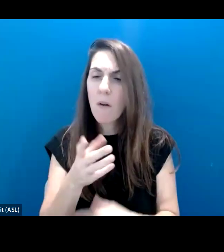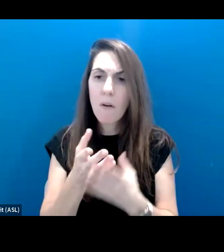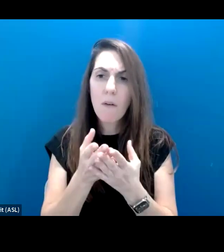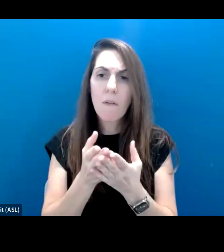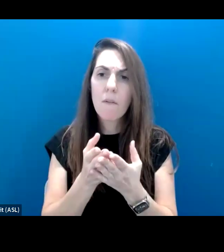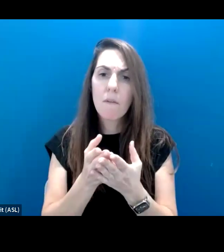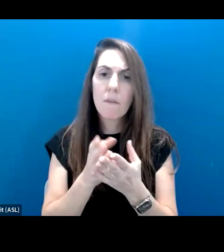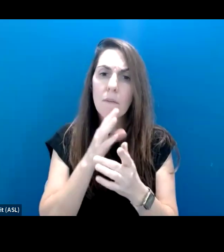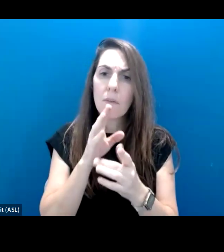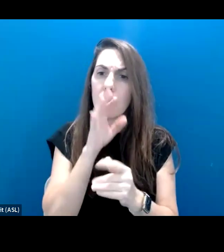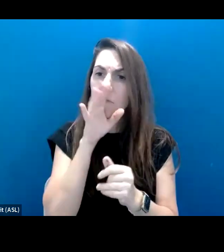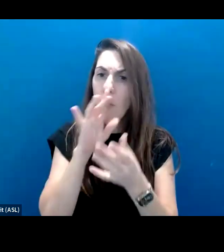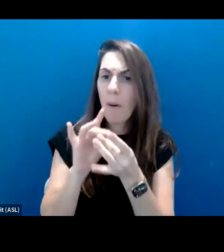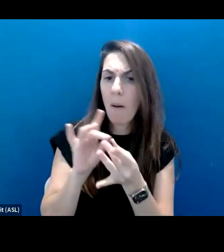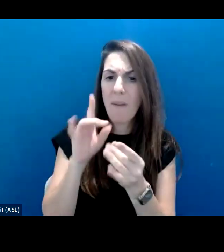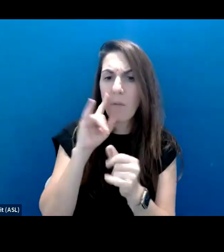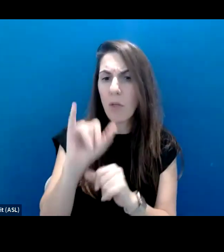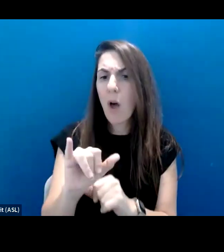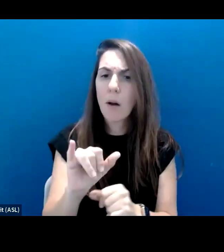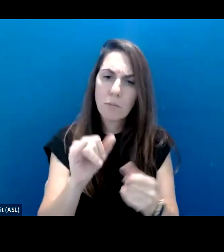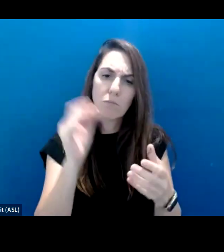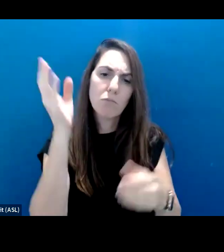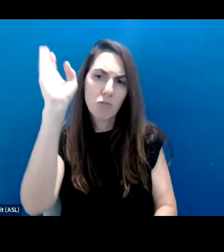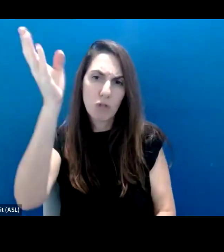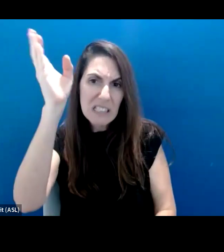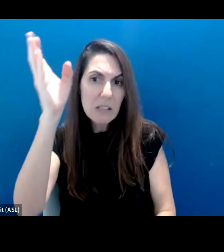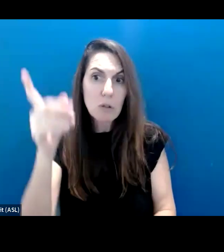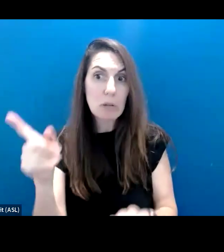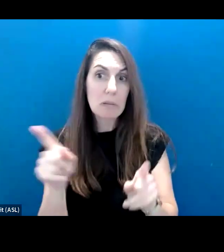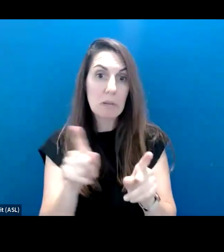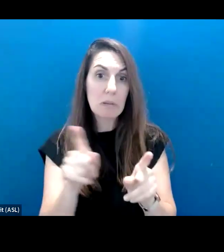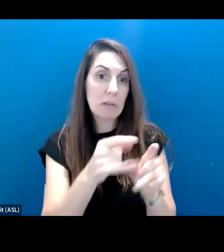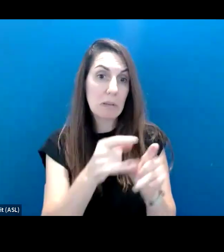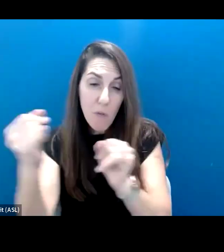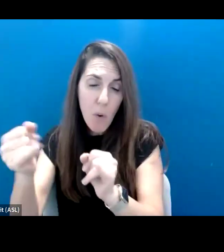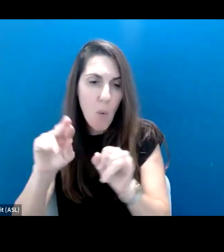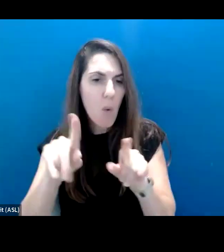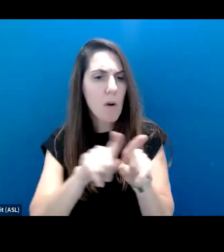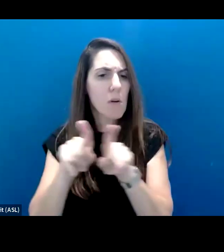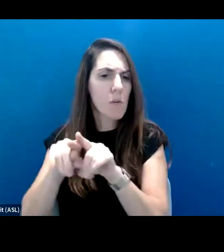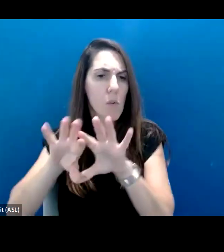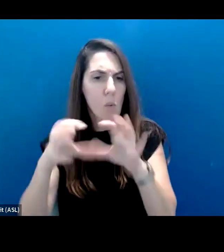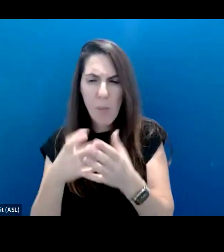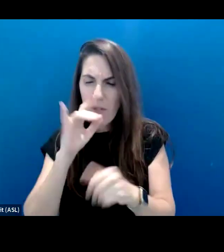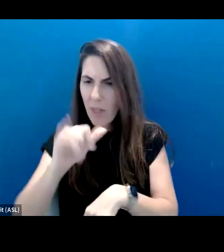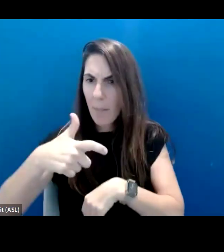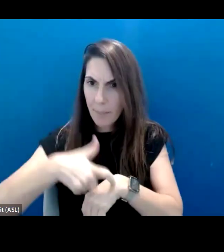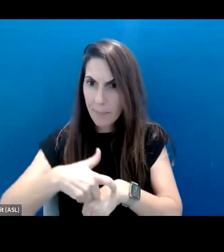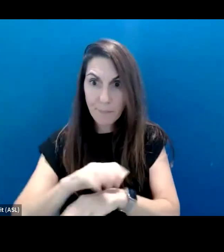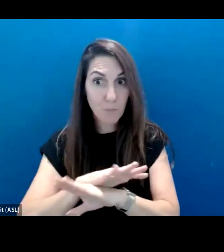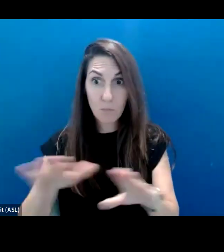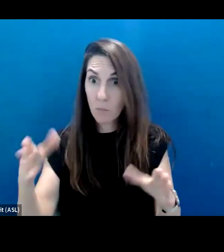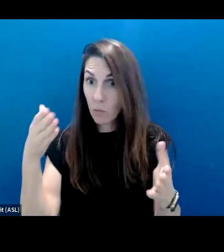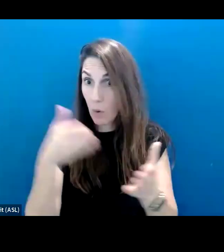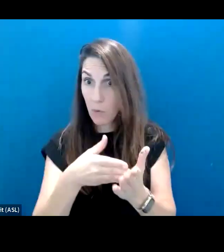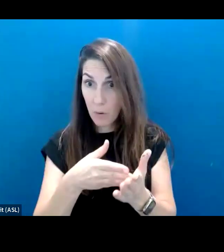oral presentations portion of the meeting, either individually or collectively, like at that time, without objection. So